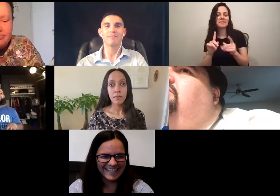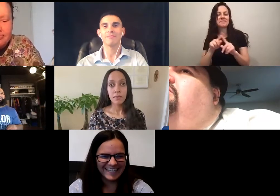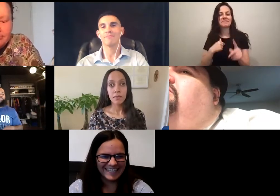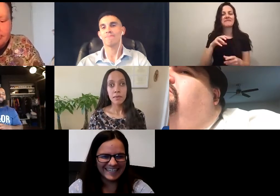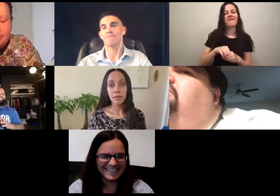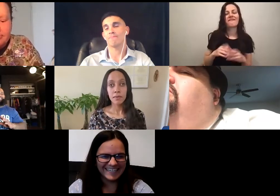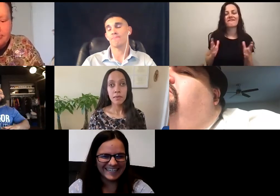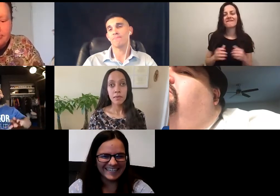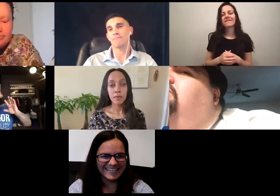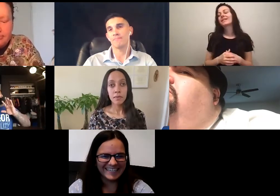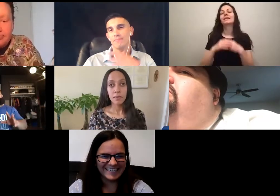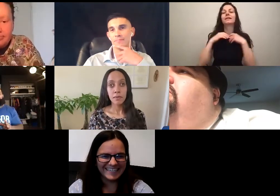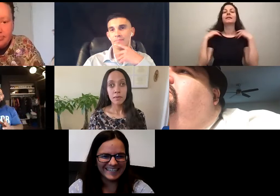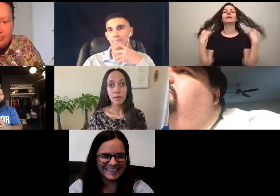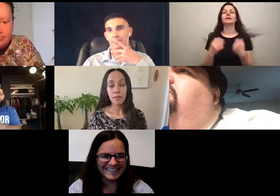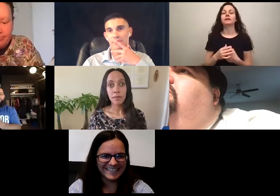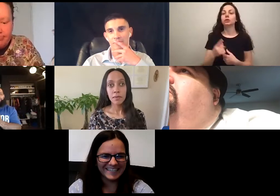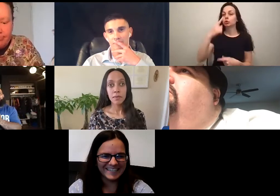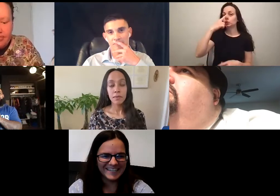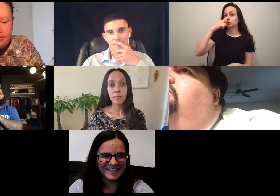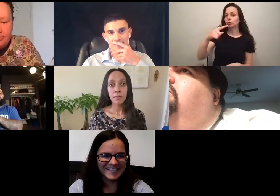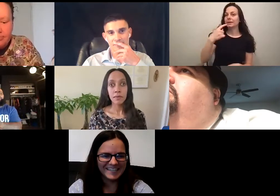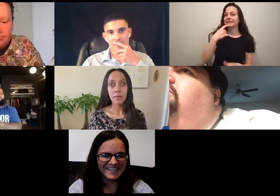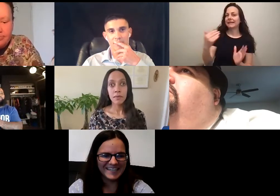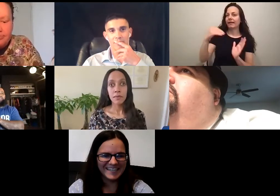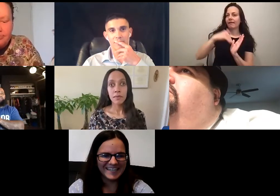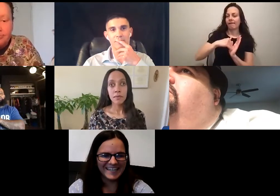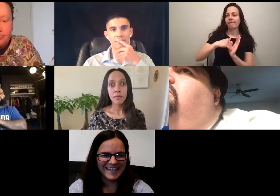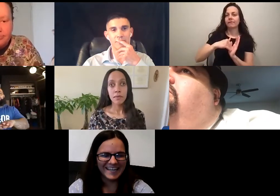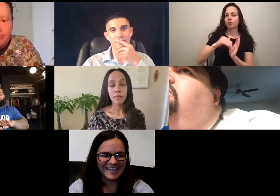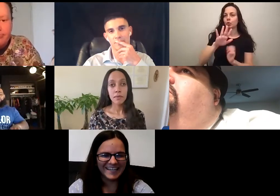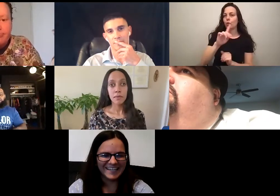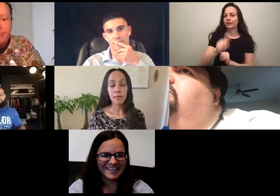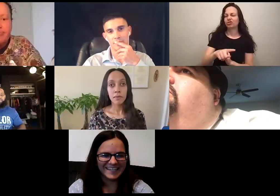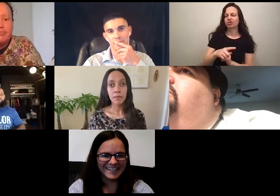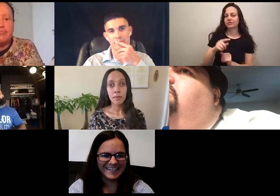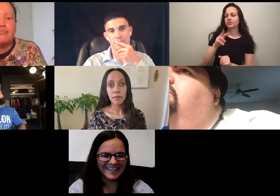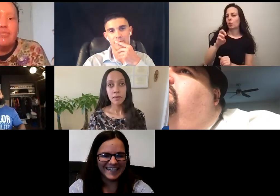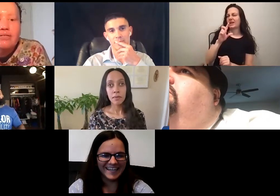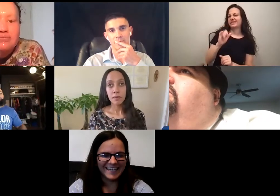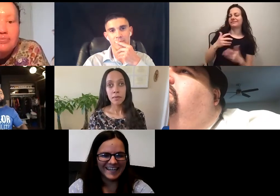do me a quick, can you repeat that question again, Catherine? This is Wesley, done